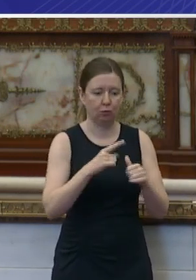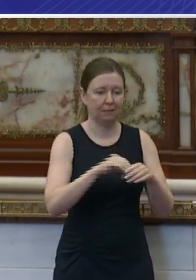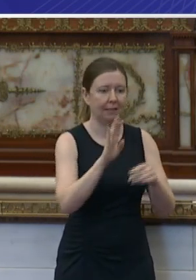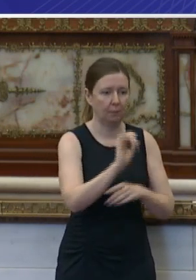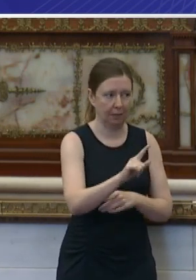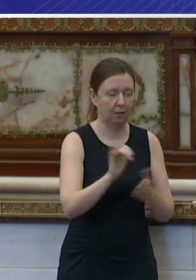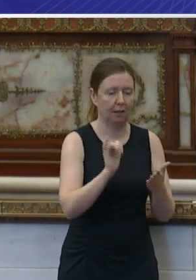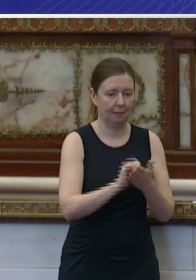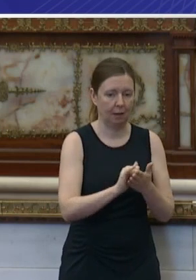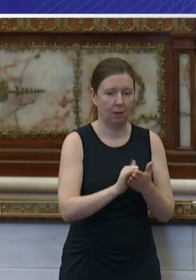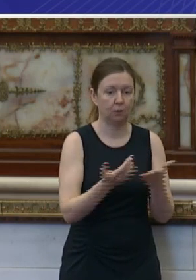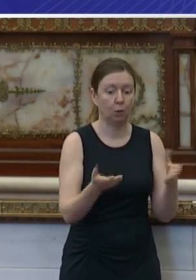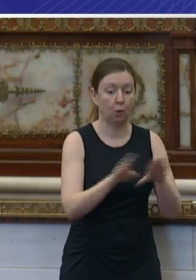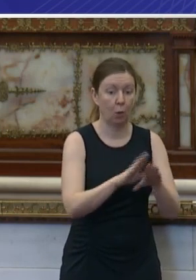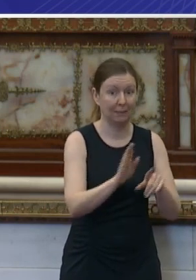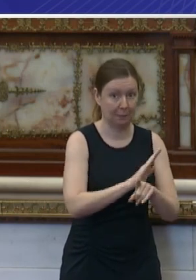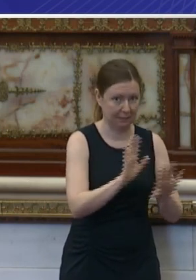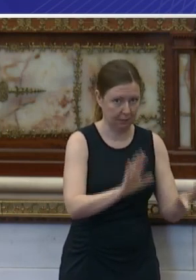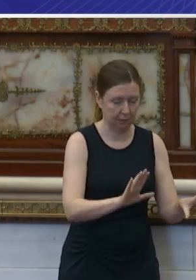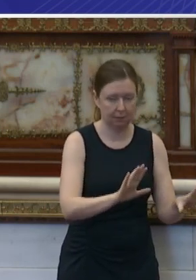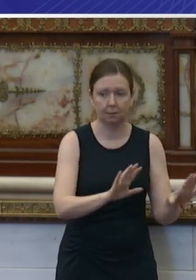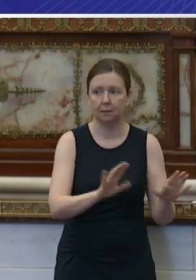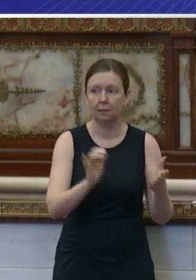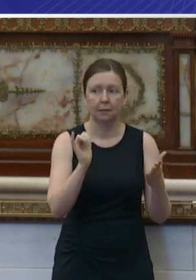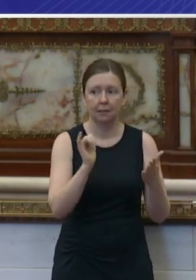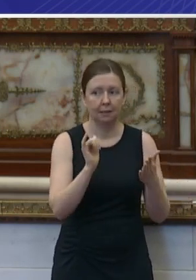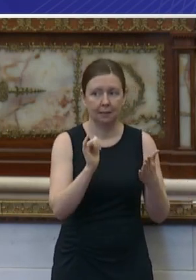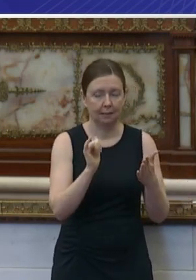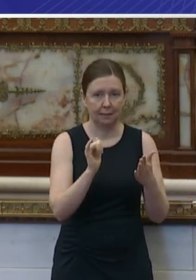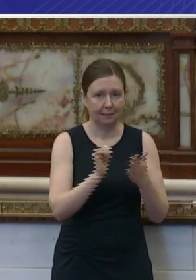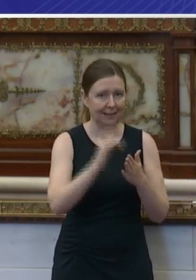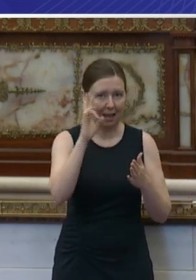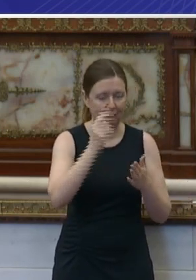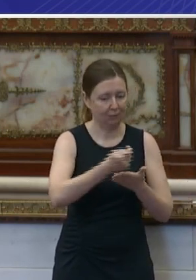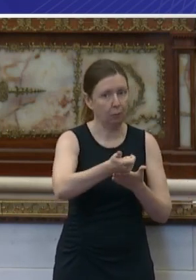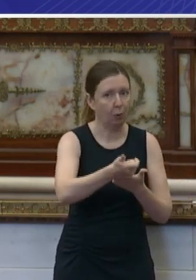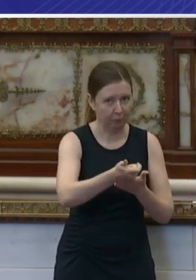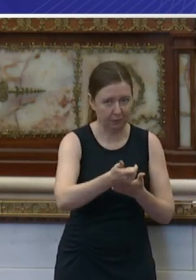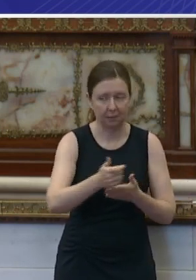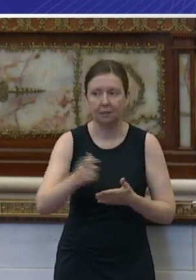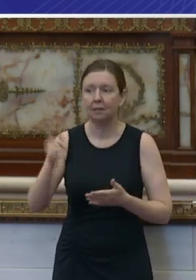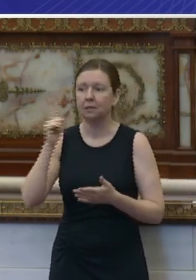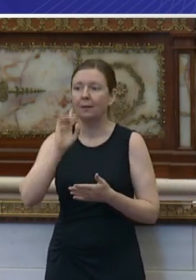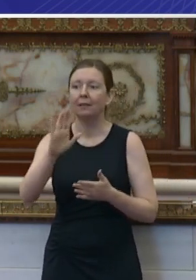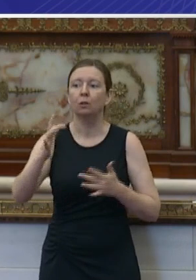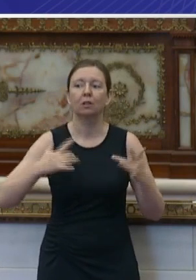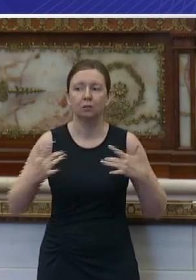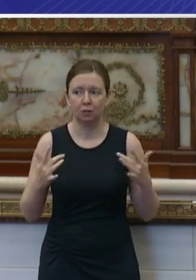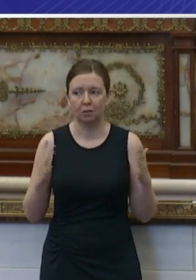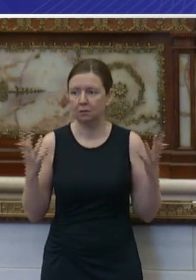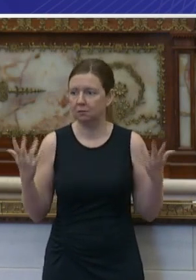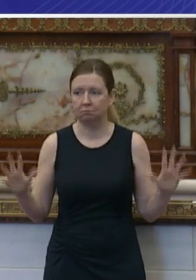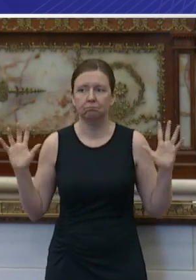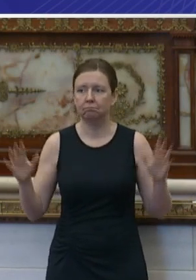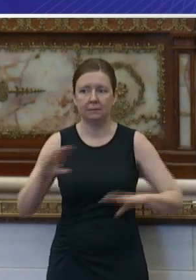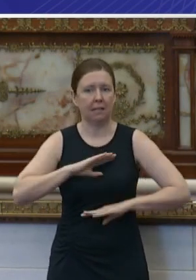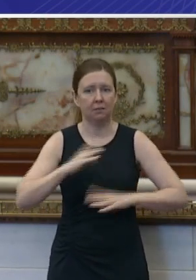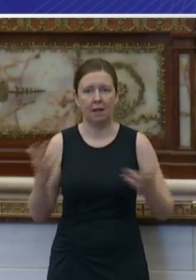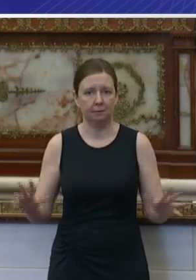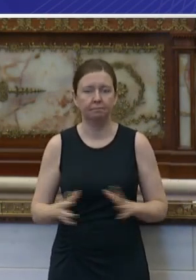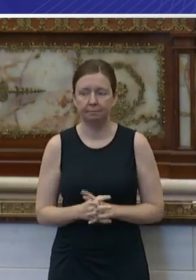bill, which was closing businesses. That reason has been removed. So I think your concern has been fully